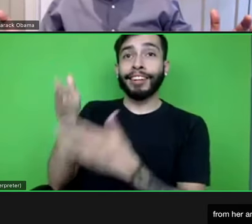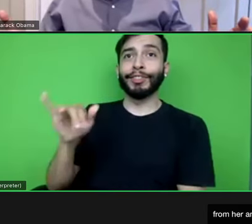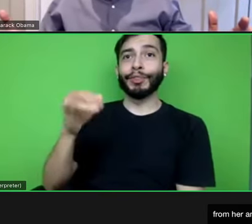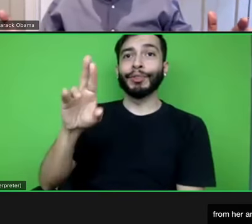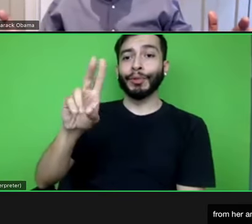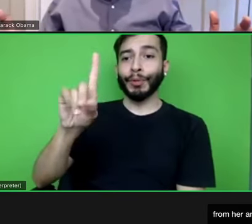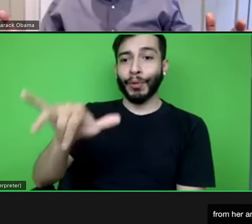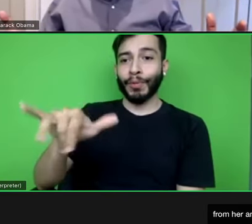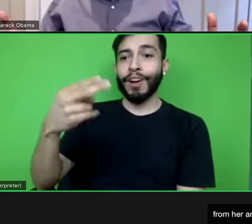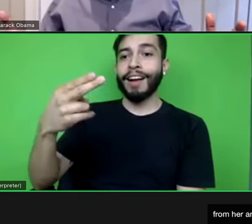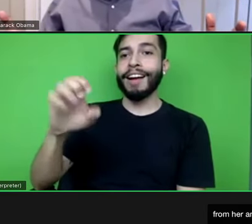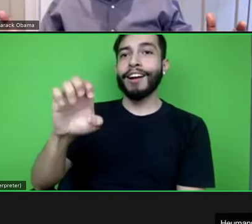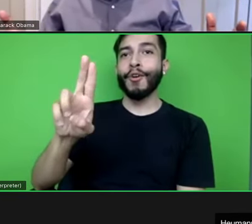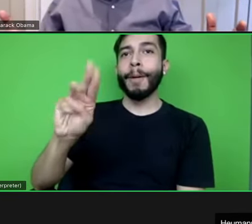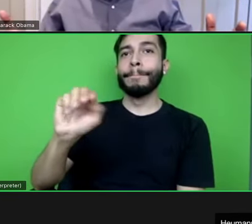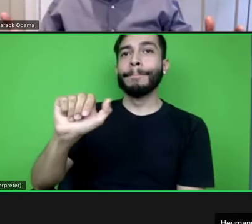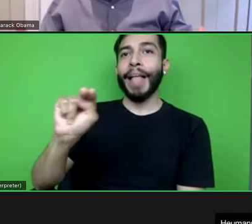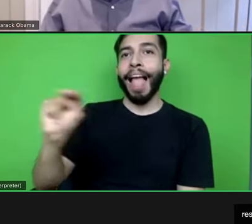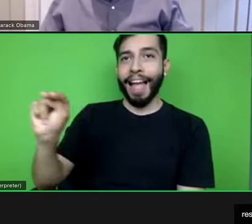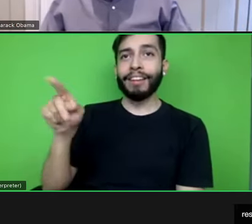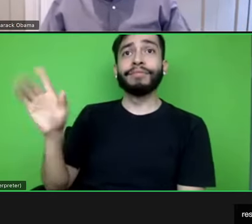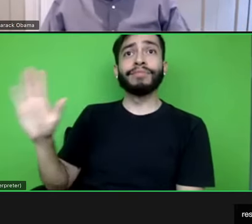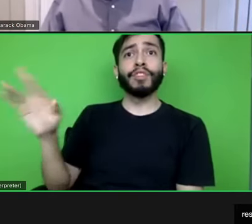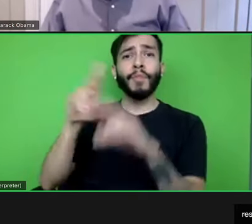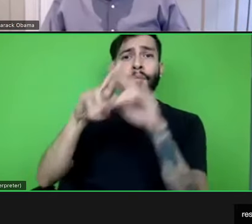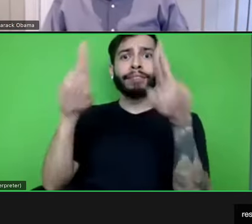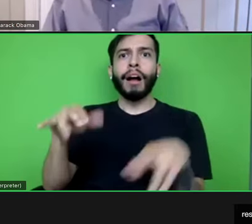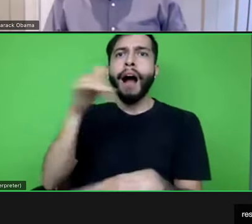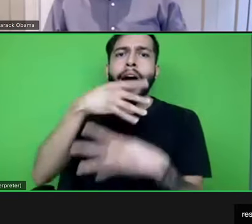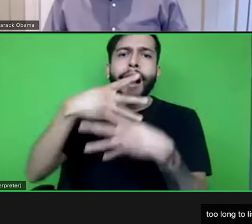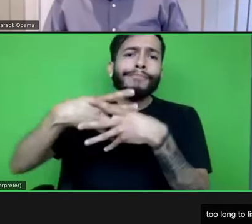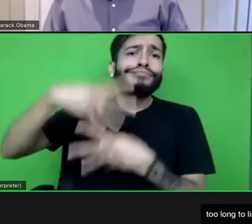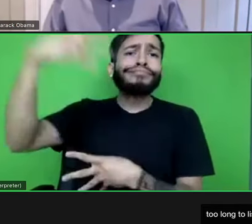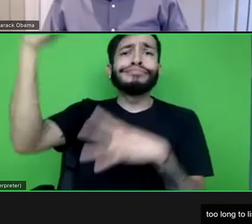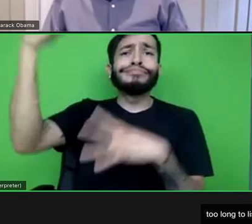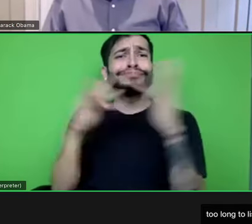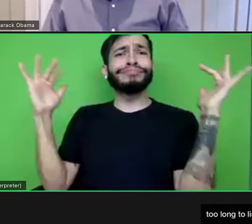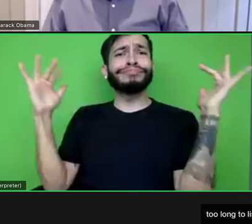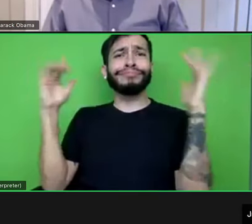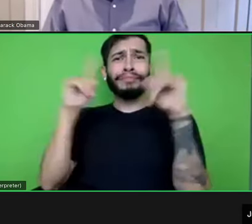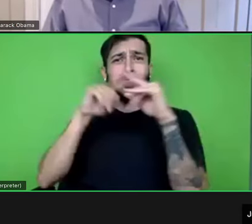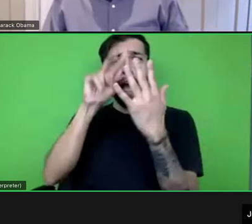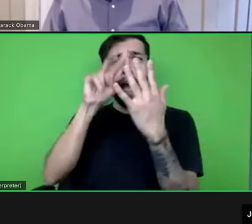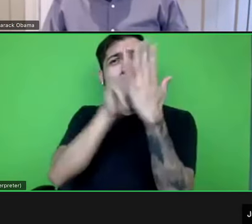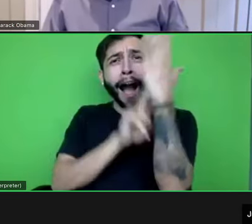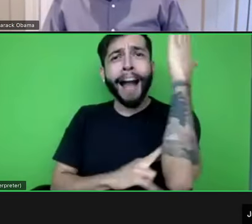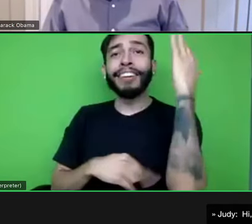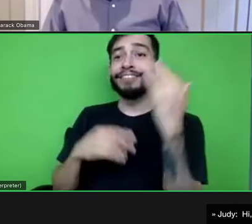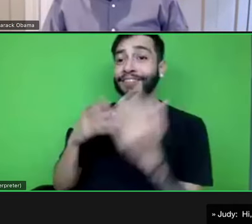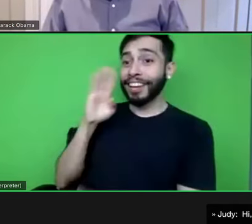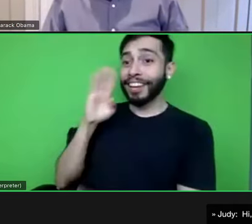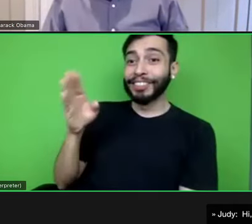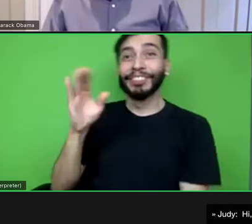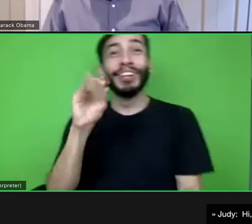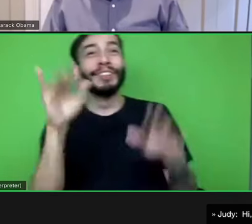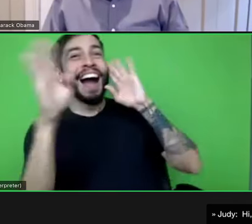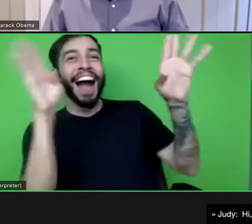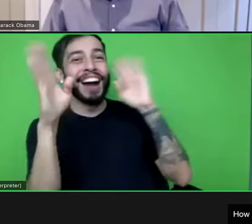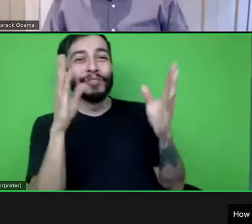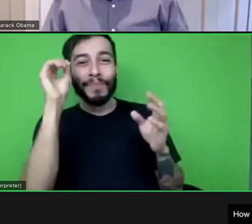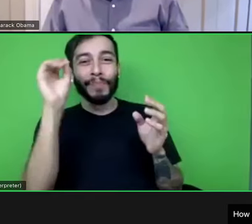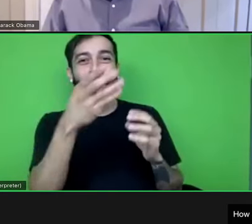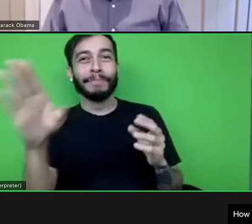resume is too long to list. How are you, Judy? Good, Ms. President. How are you? I'm doing great. And